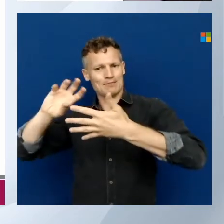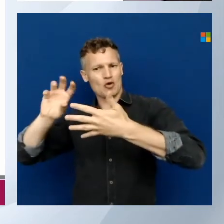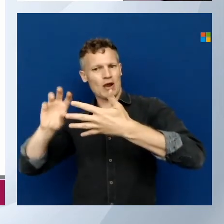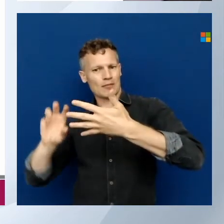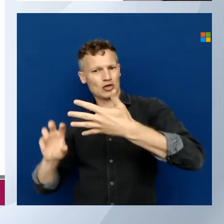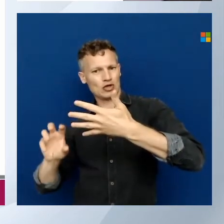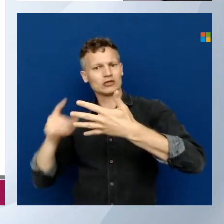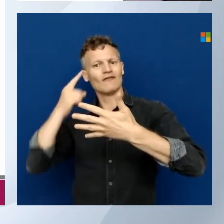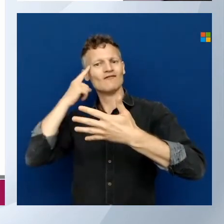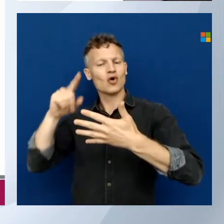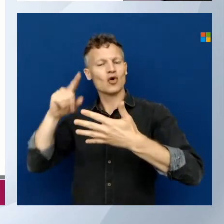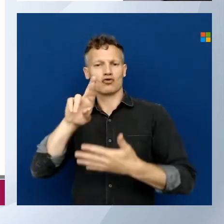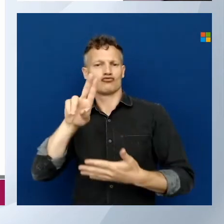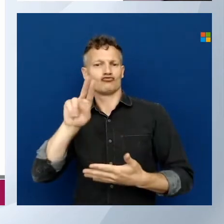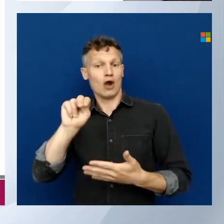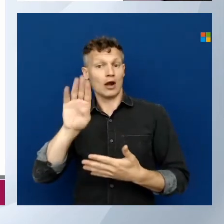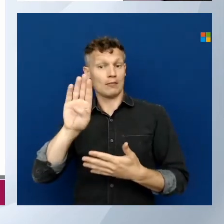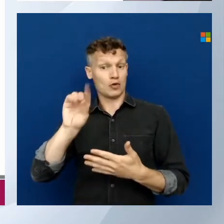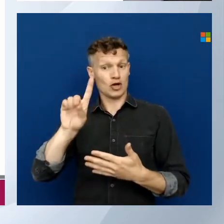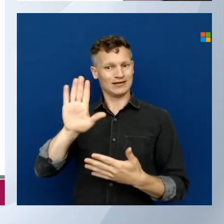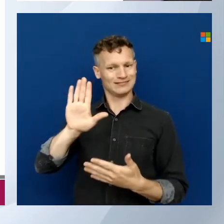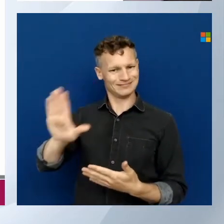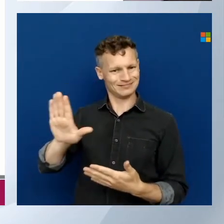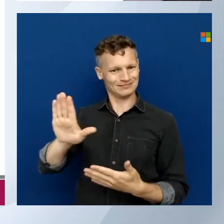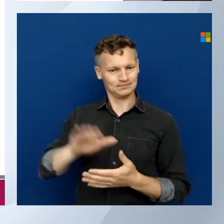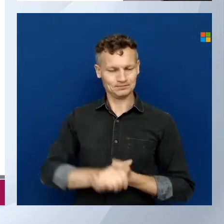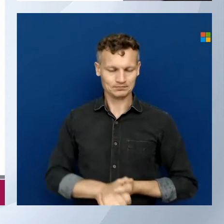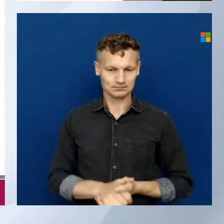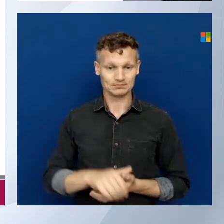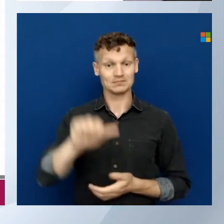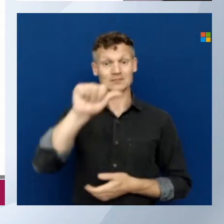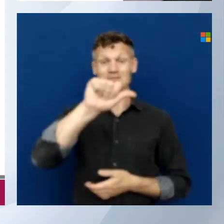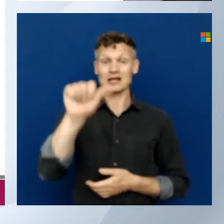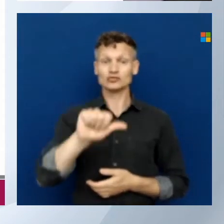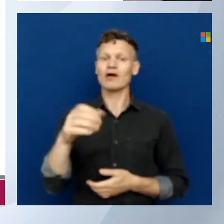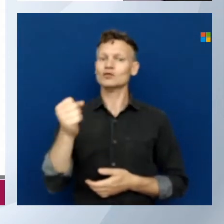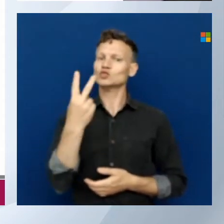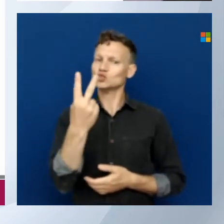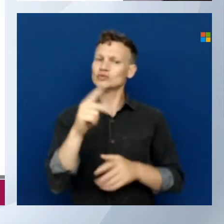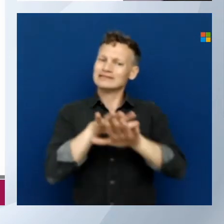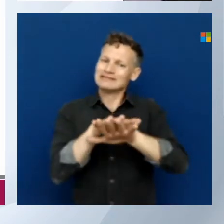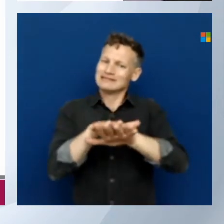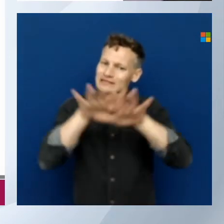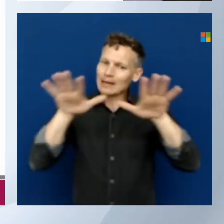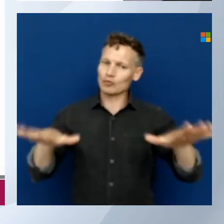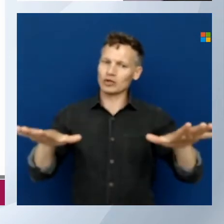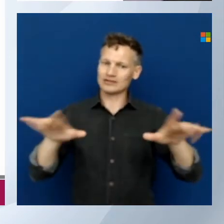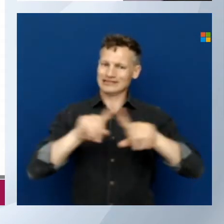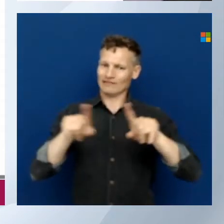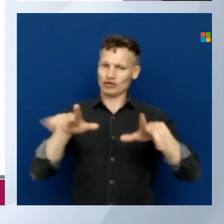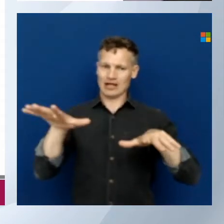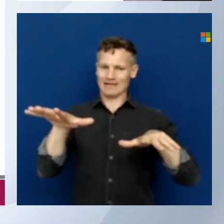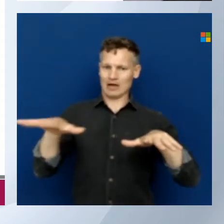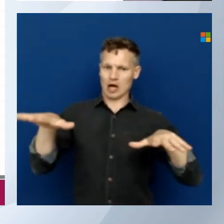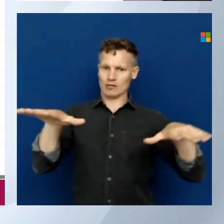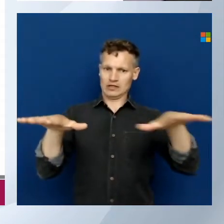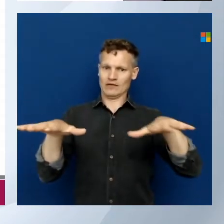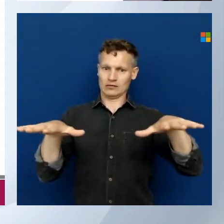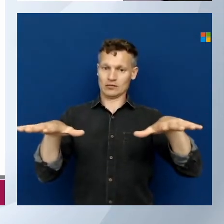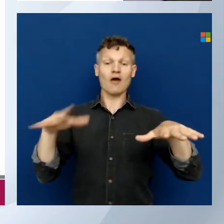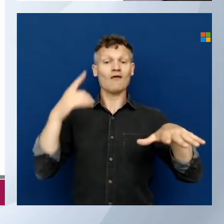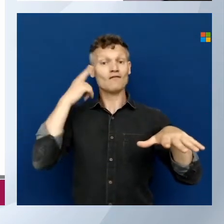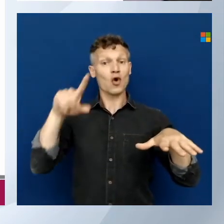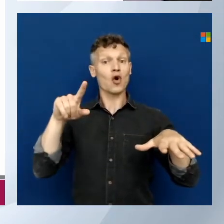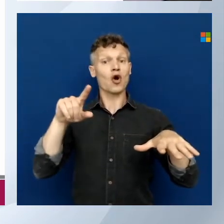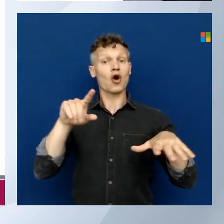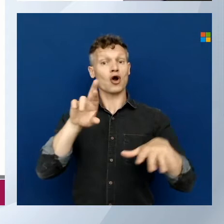Azure Automation, you have two separate environments that you can choose to run that runbook on. So you can run